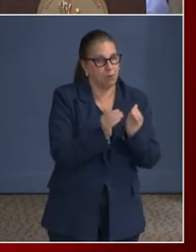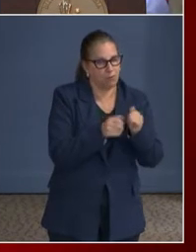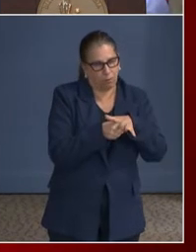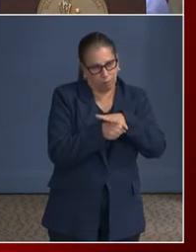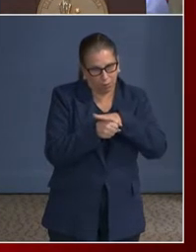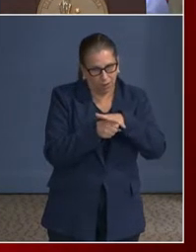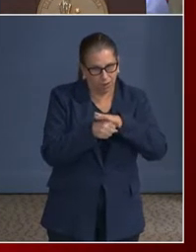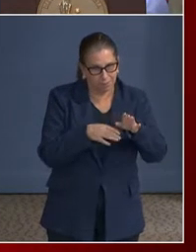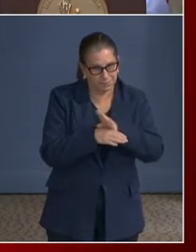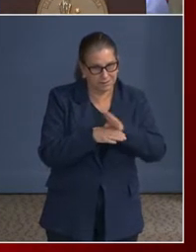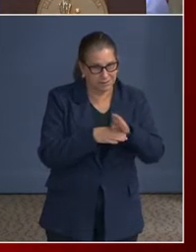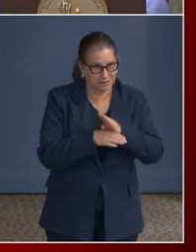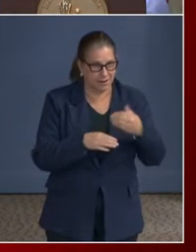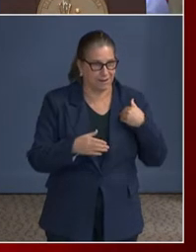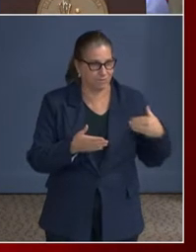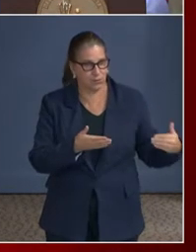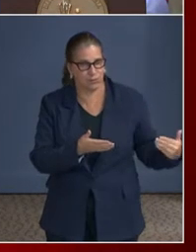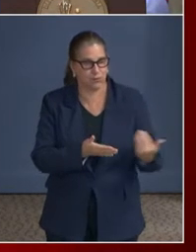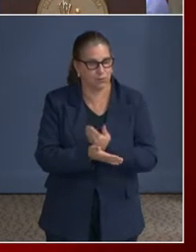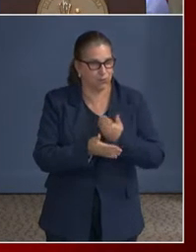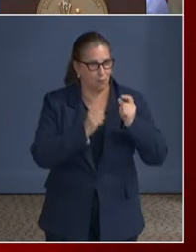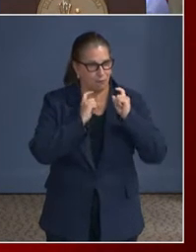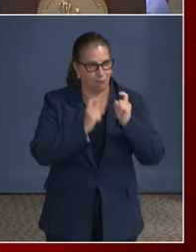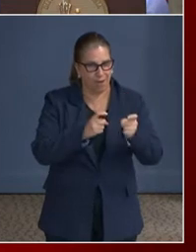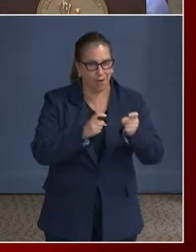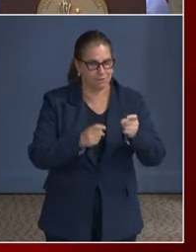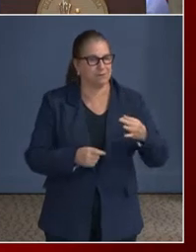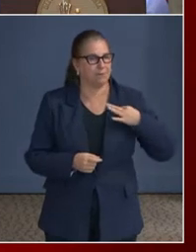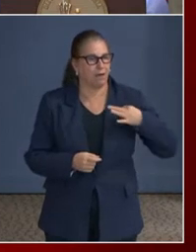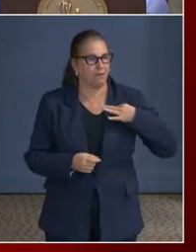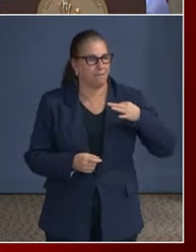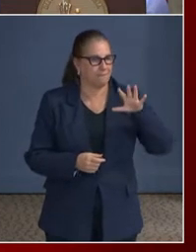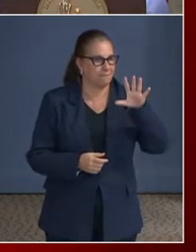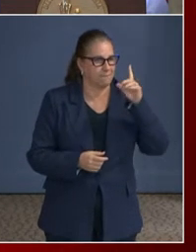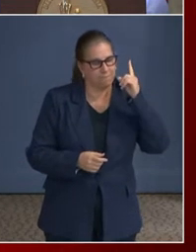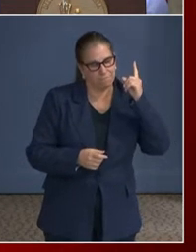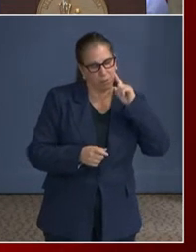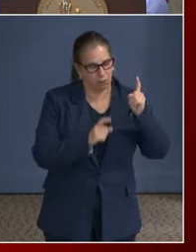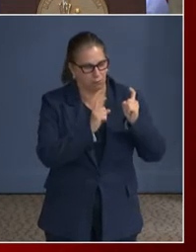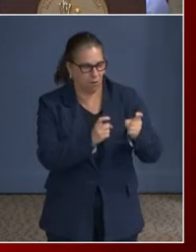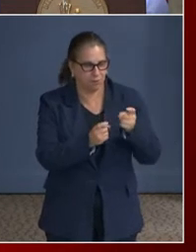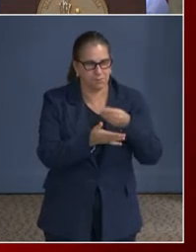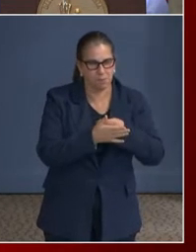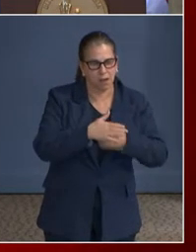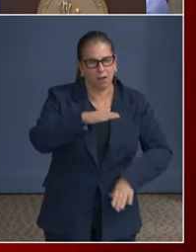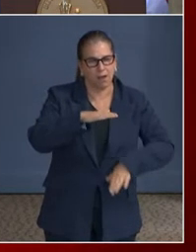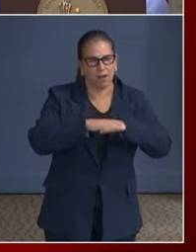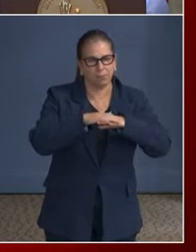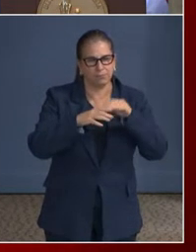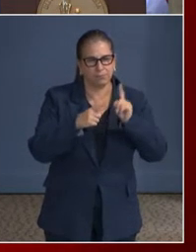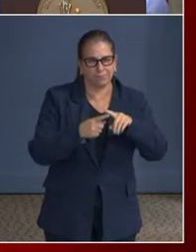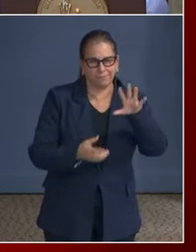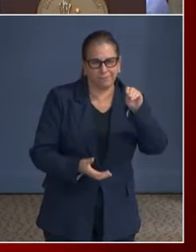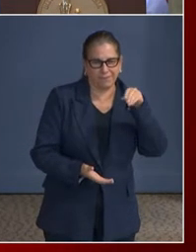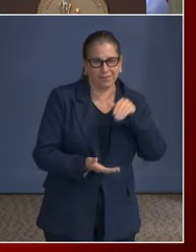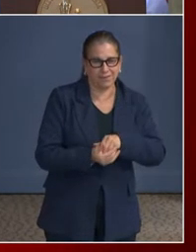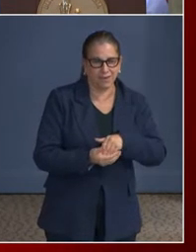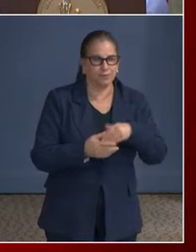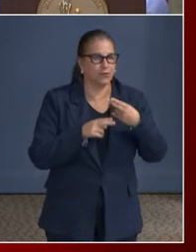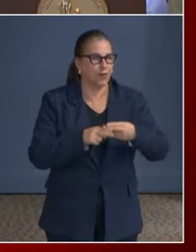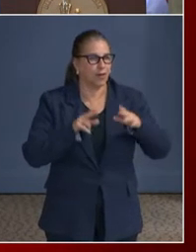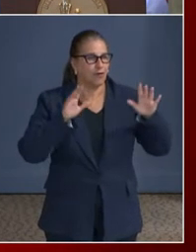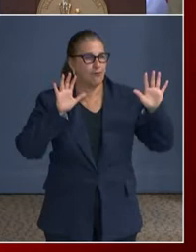program is still open. And through Great Streets, the brick and mortar businesses located in Great